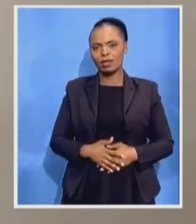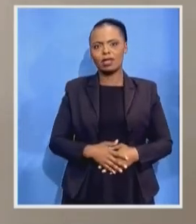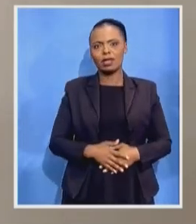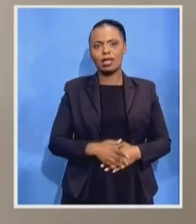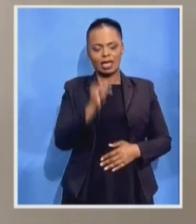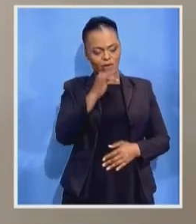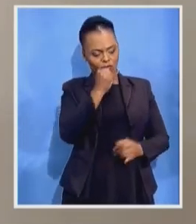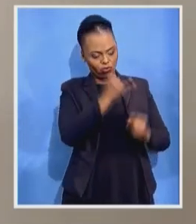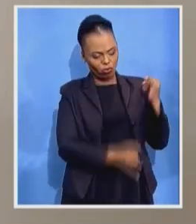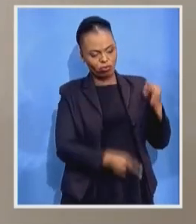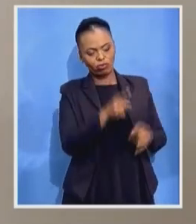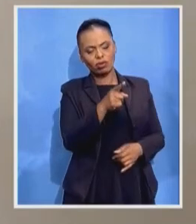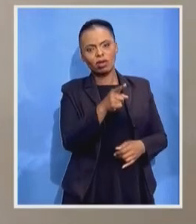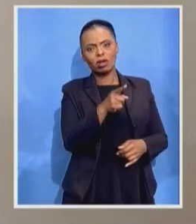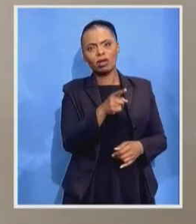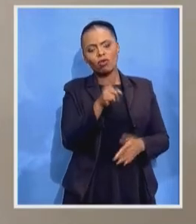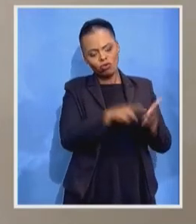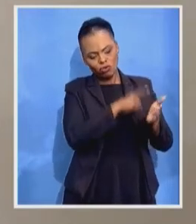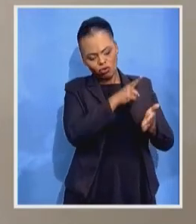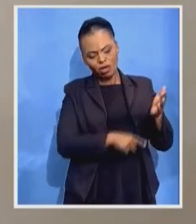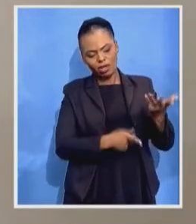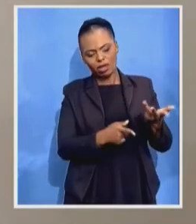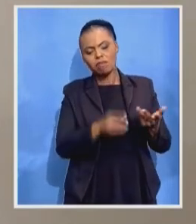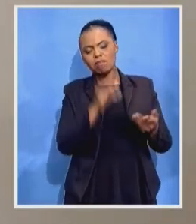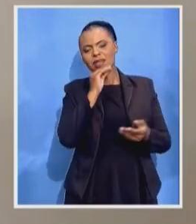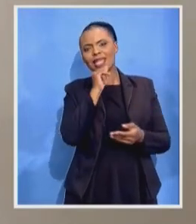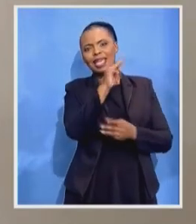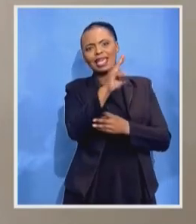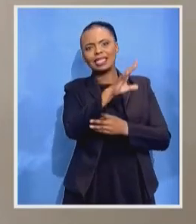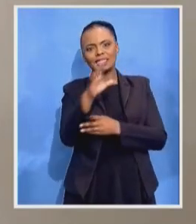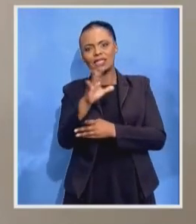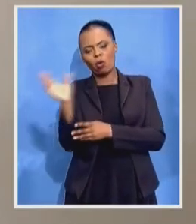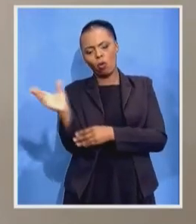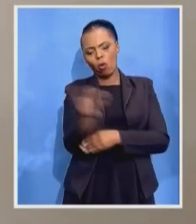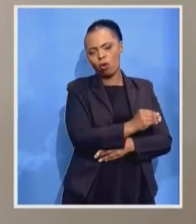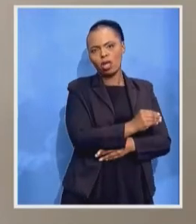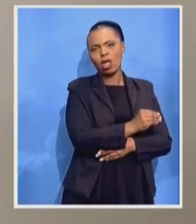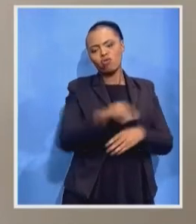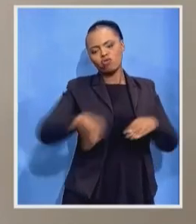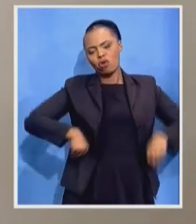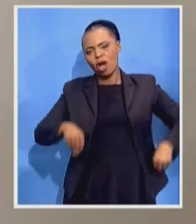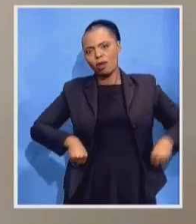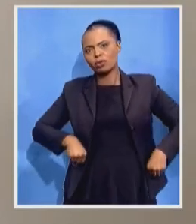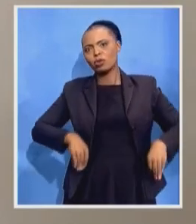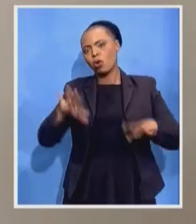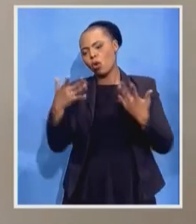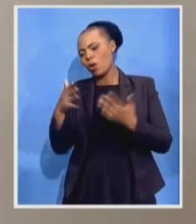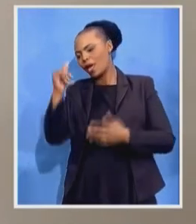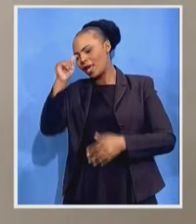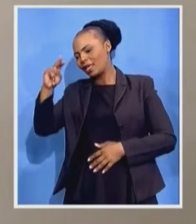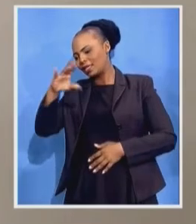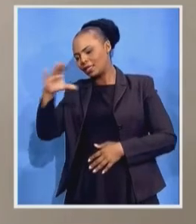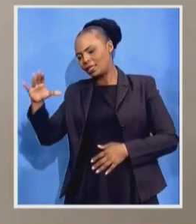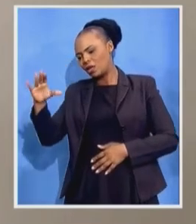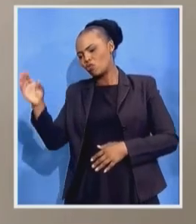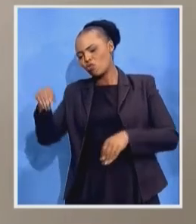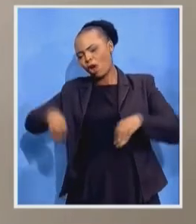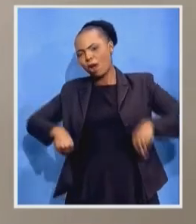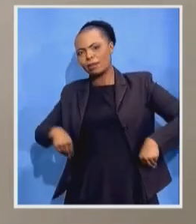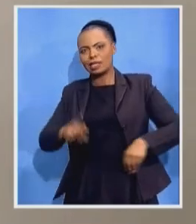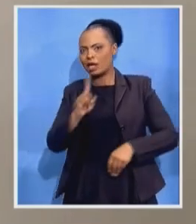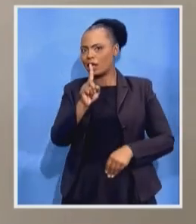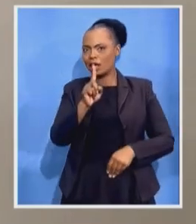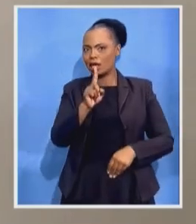is corrupt or the whole of the state is corrupt. Nevertheless, we have warned that unless corruption and corporate capture were dealt